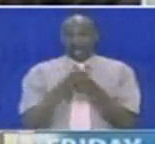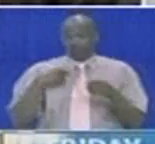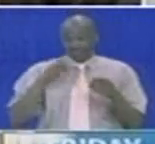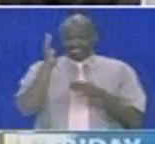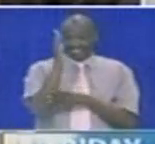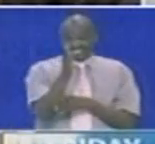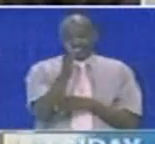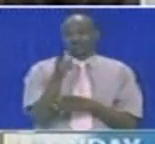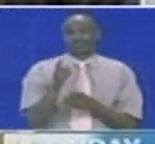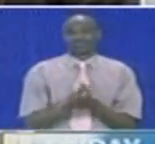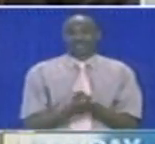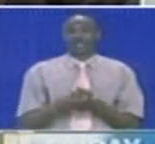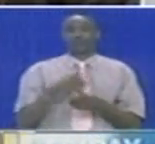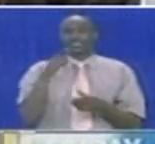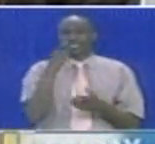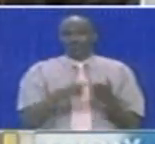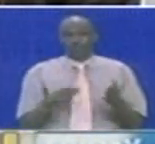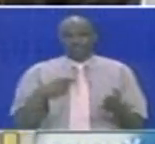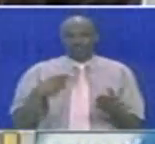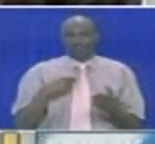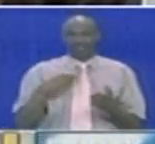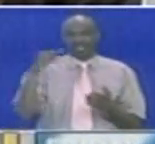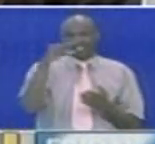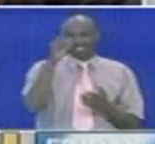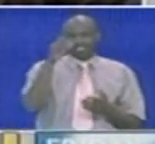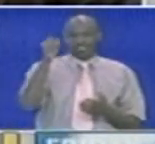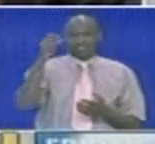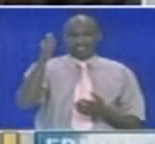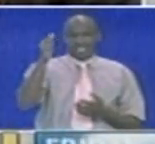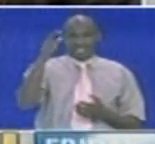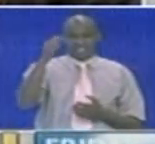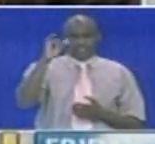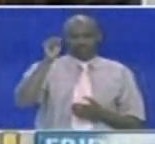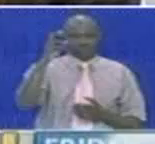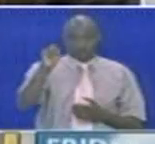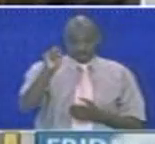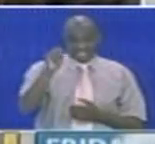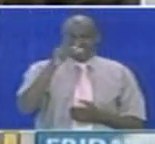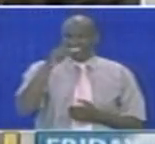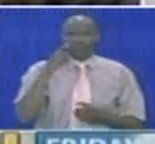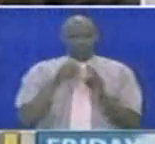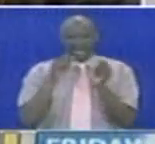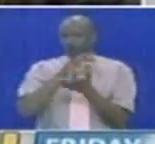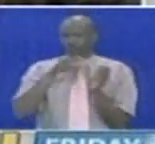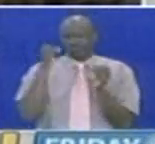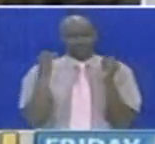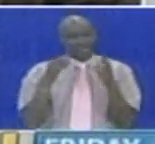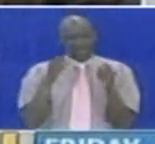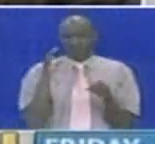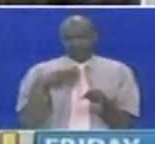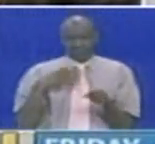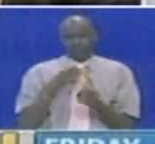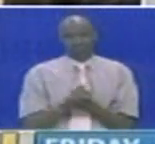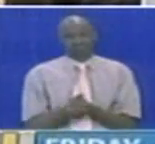straight to it. Do we say gestation or gestation? That's a word that confuses quite a number of people.